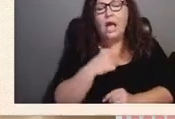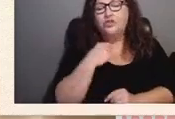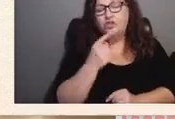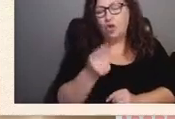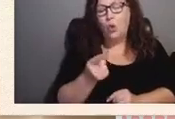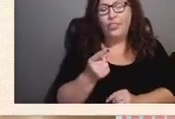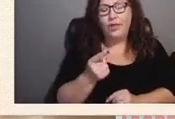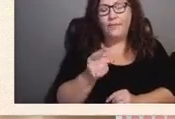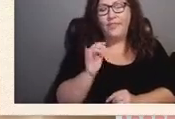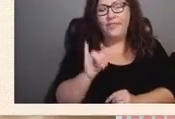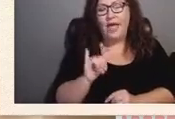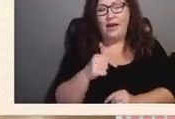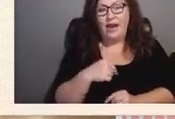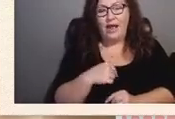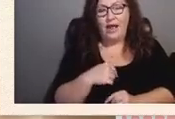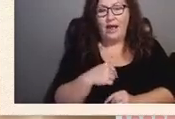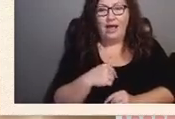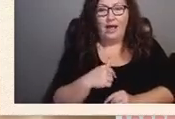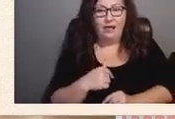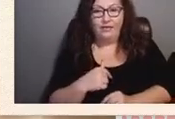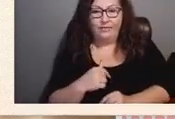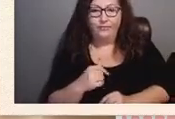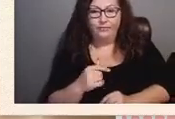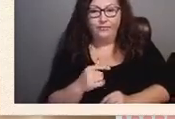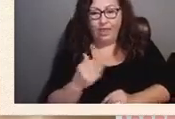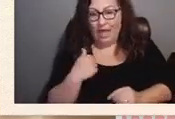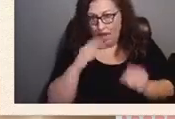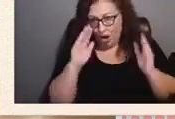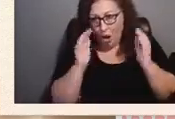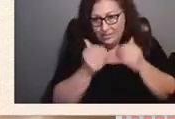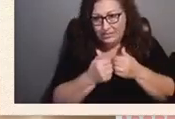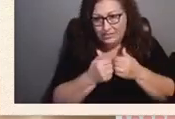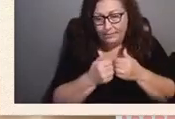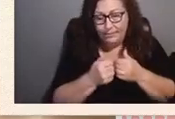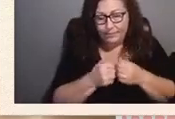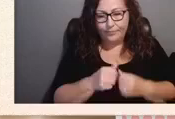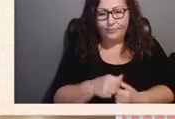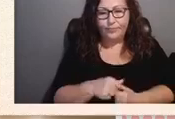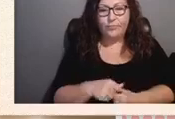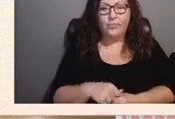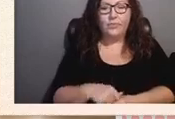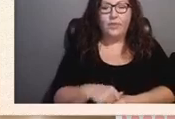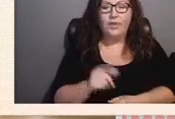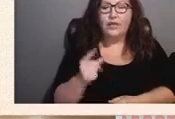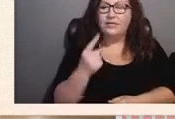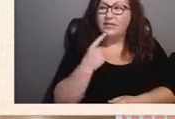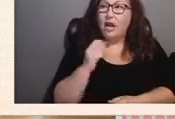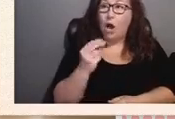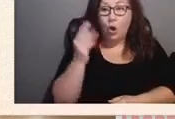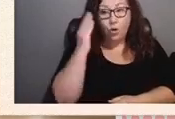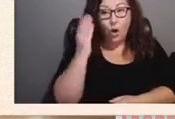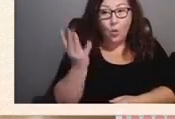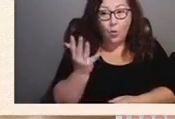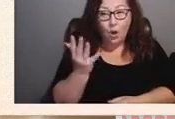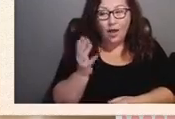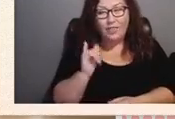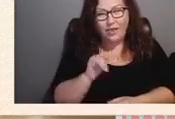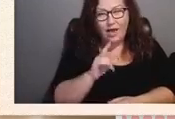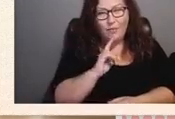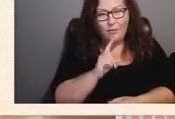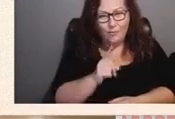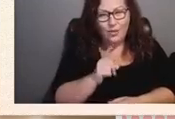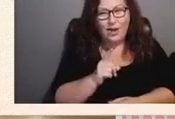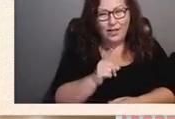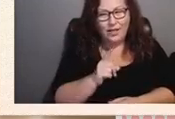I had autism, they said, "Oh, you know what? This really would make